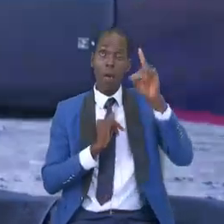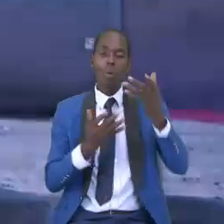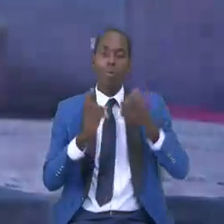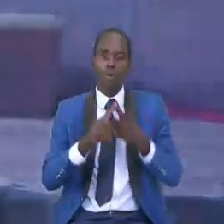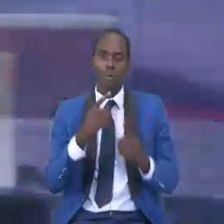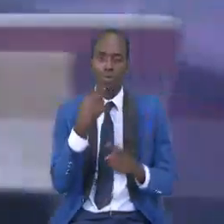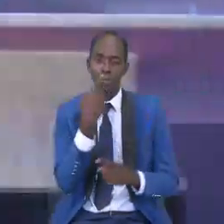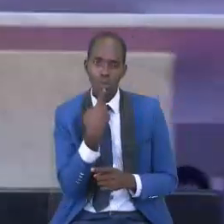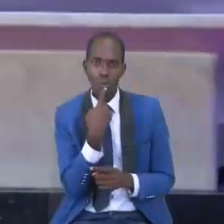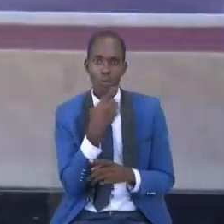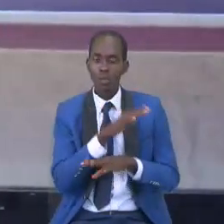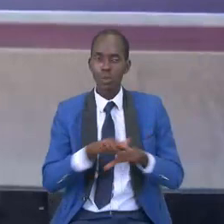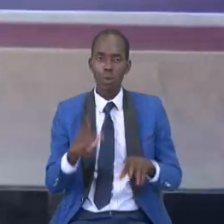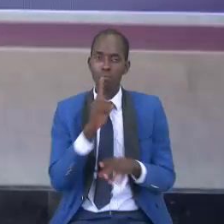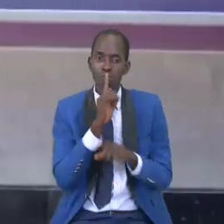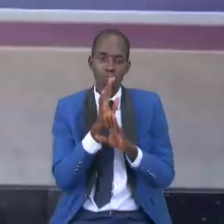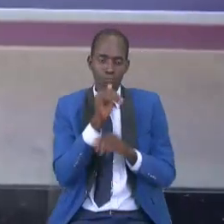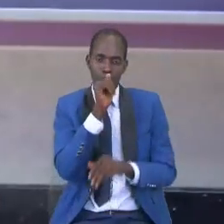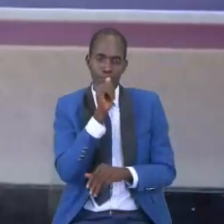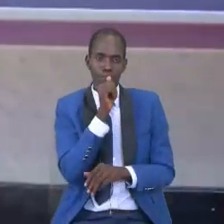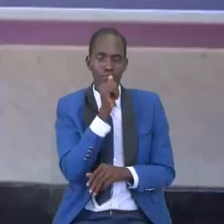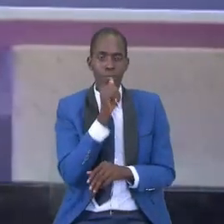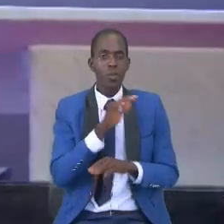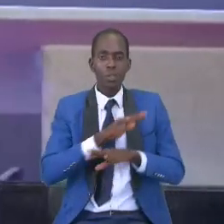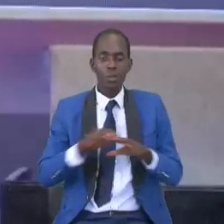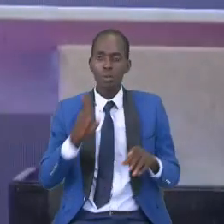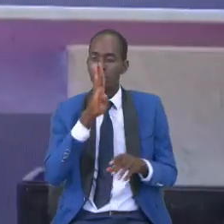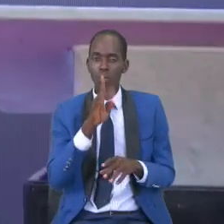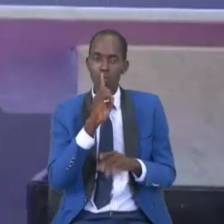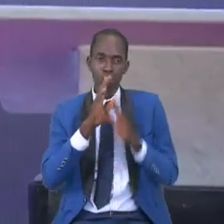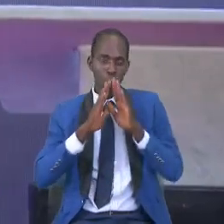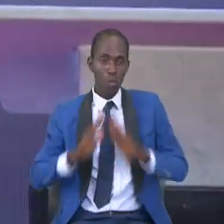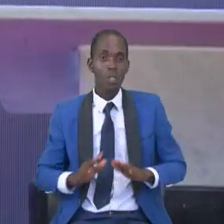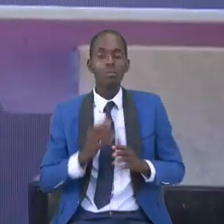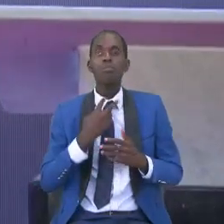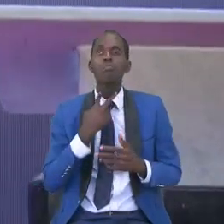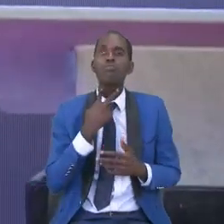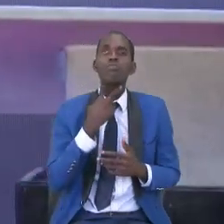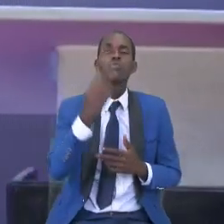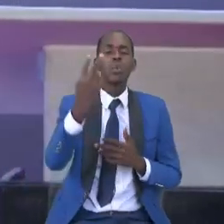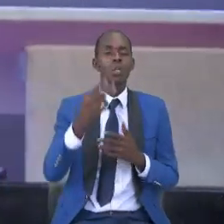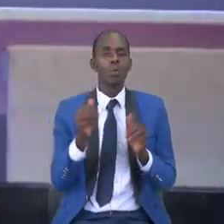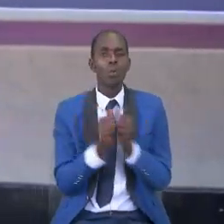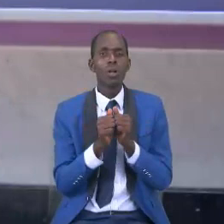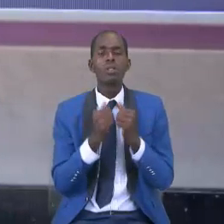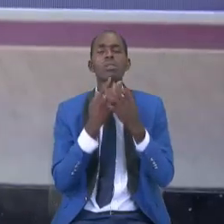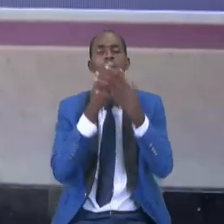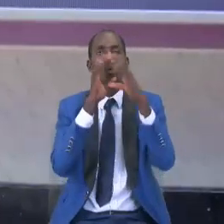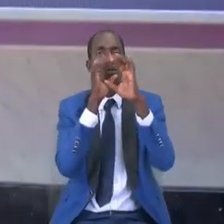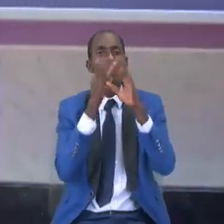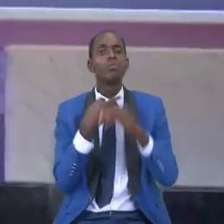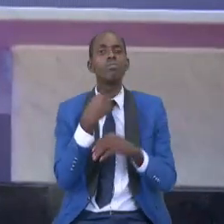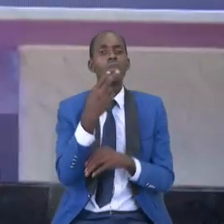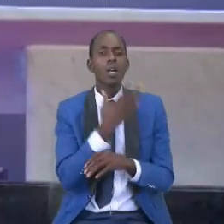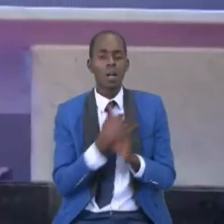keep quiet. Cry aloud, spare not, lift up thy voice like a trumpet, and show my people